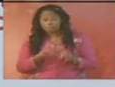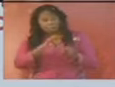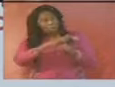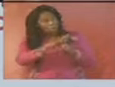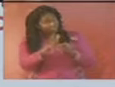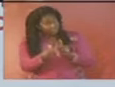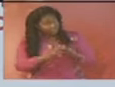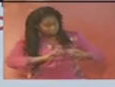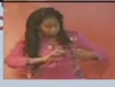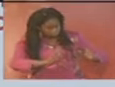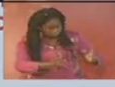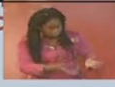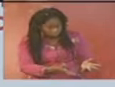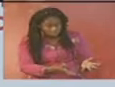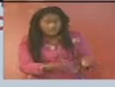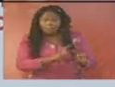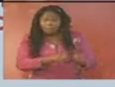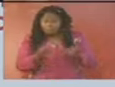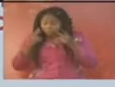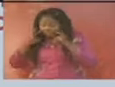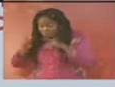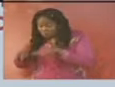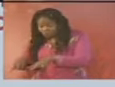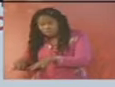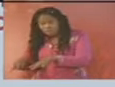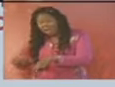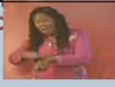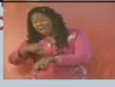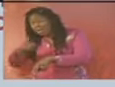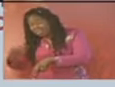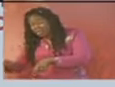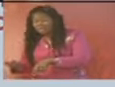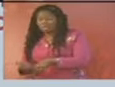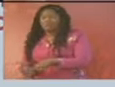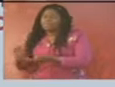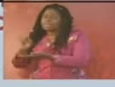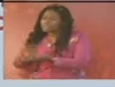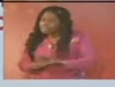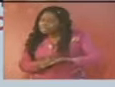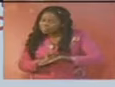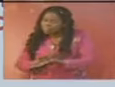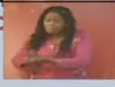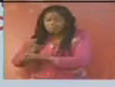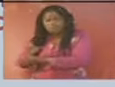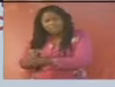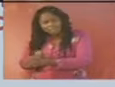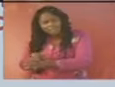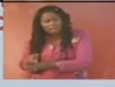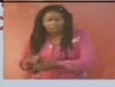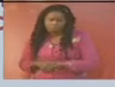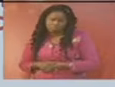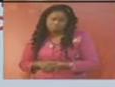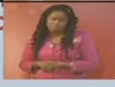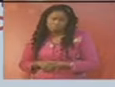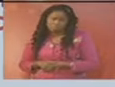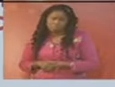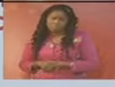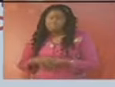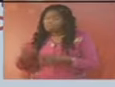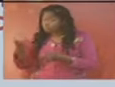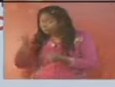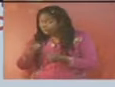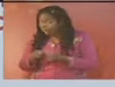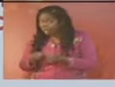our maternal and infant mortality rates stay down, making sure our NCD program stays